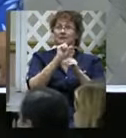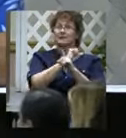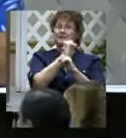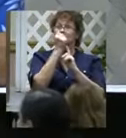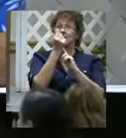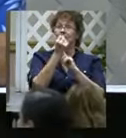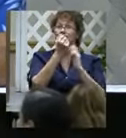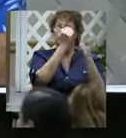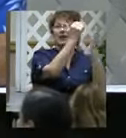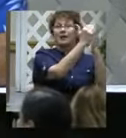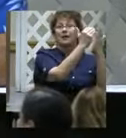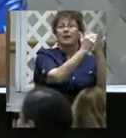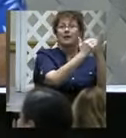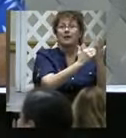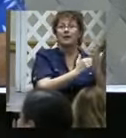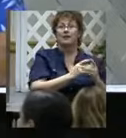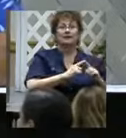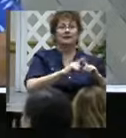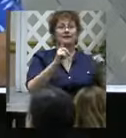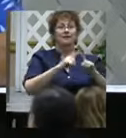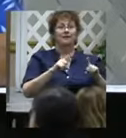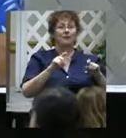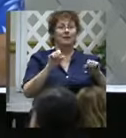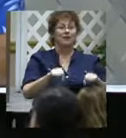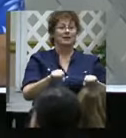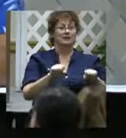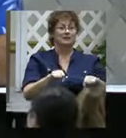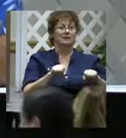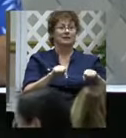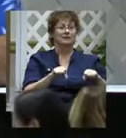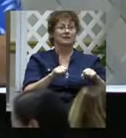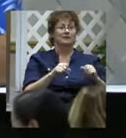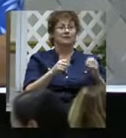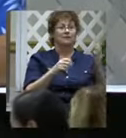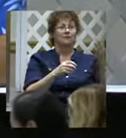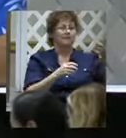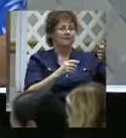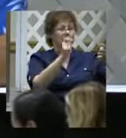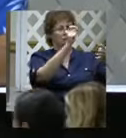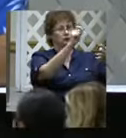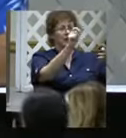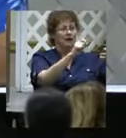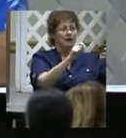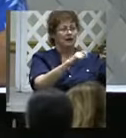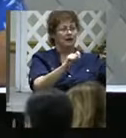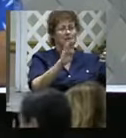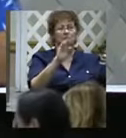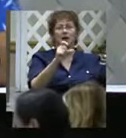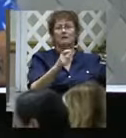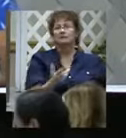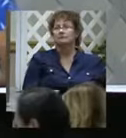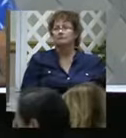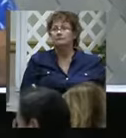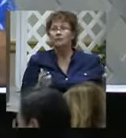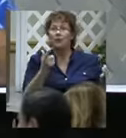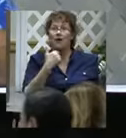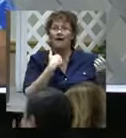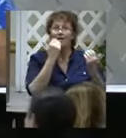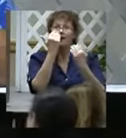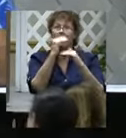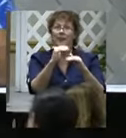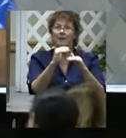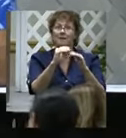list all the different possible options into 4 or 5 checkboxes, if you can, right? So if there is a limited set of